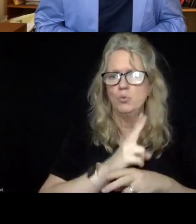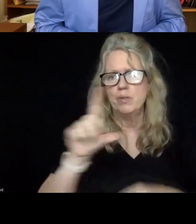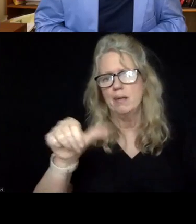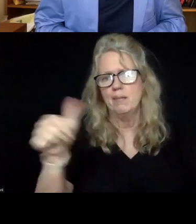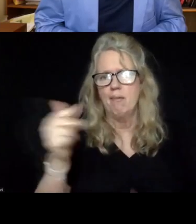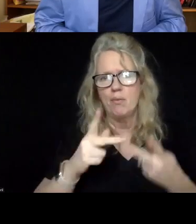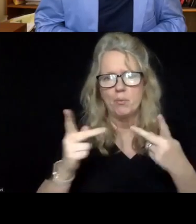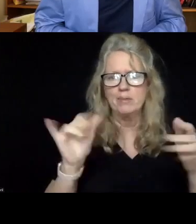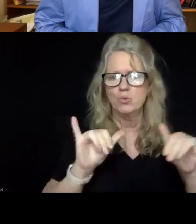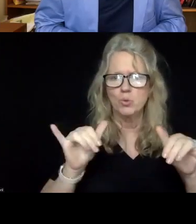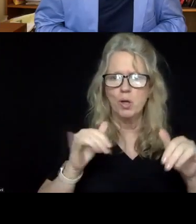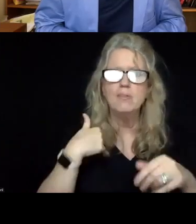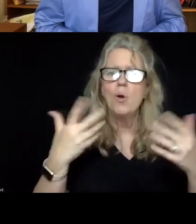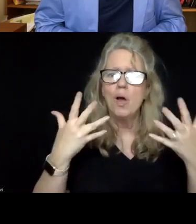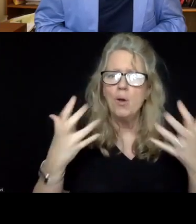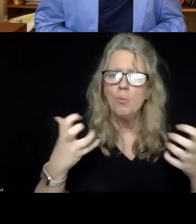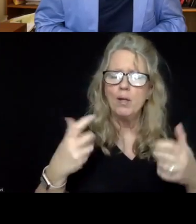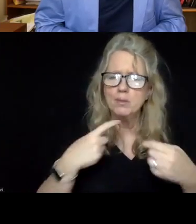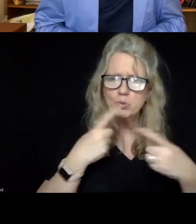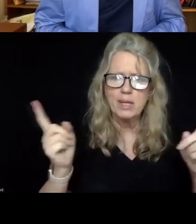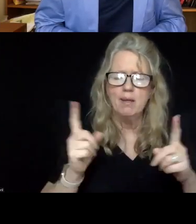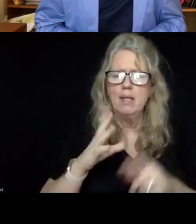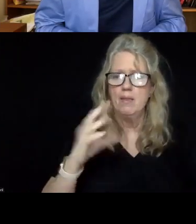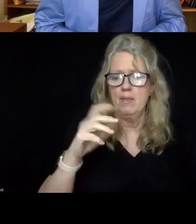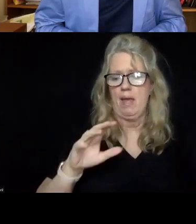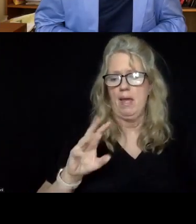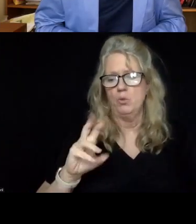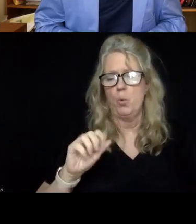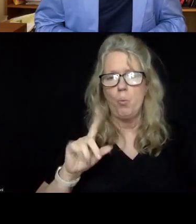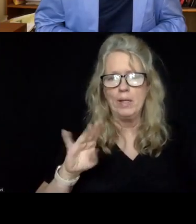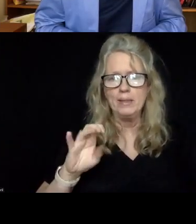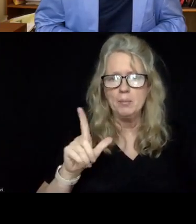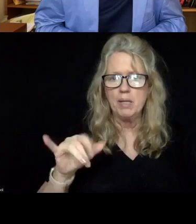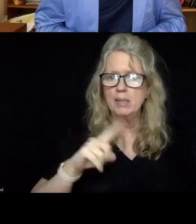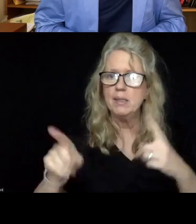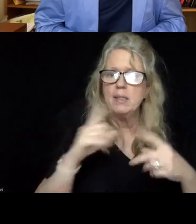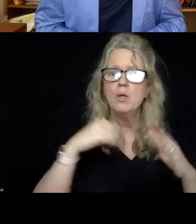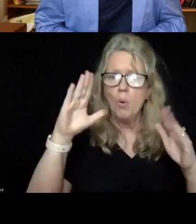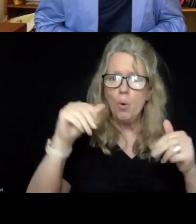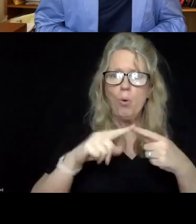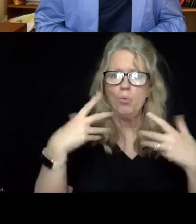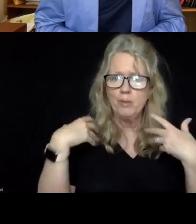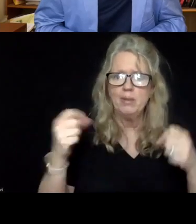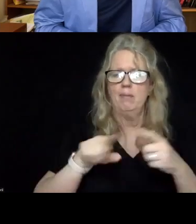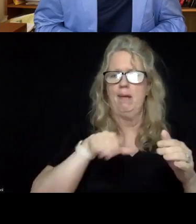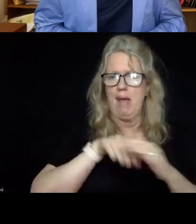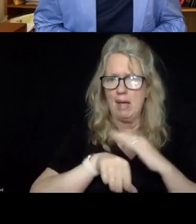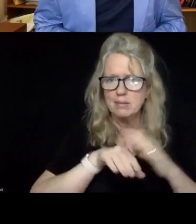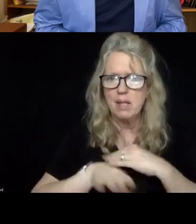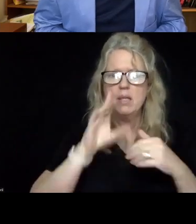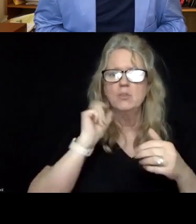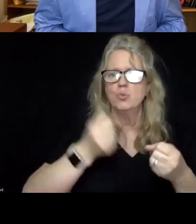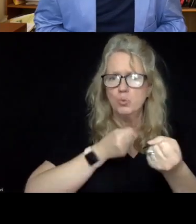elsewhere. And I want to say that the words that Wendy Bailey talked about, hope, healing, access to help, love, support,